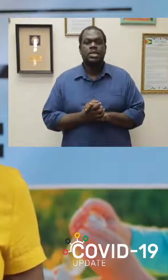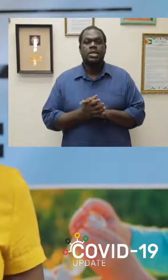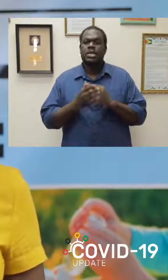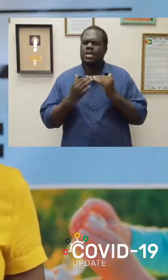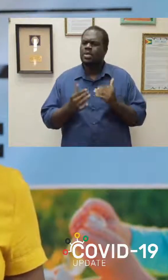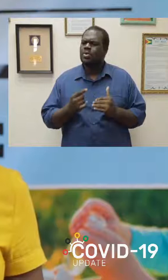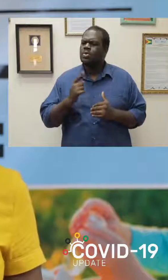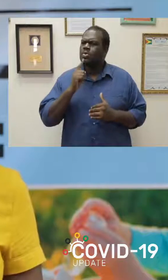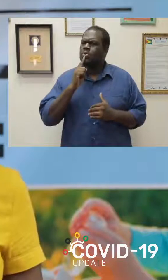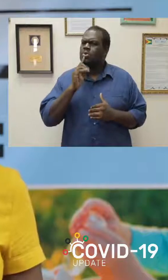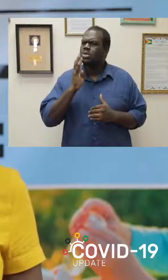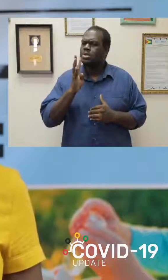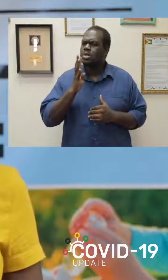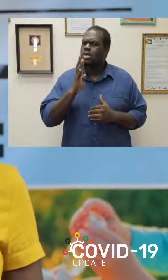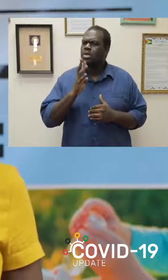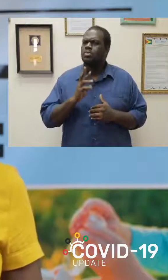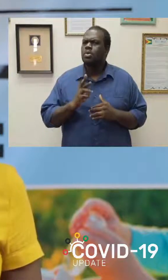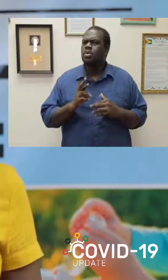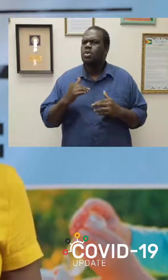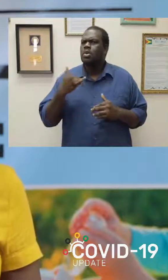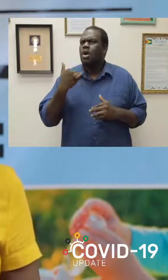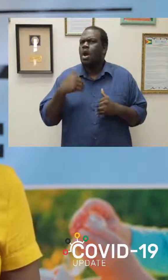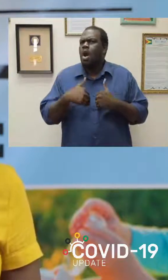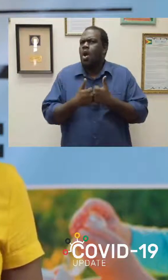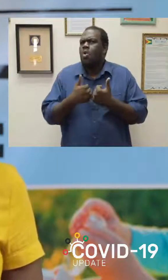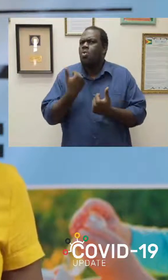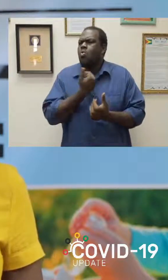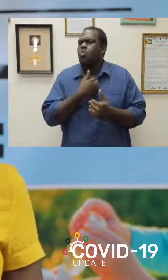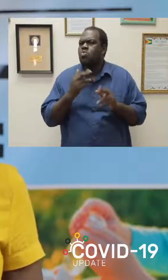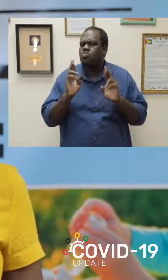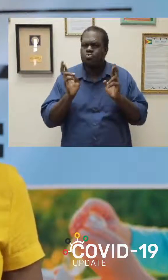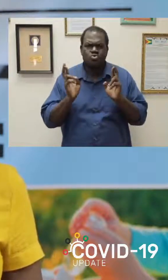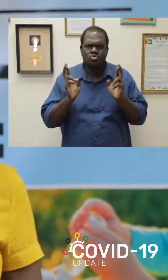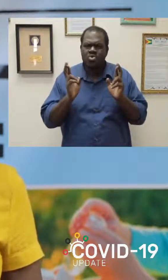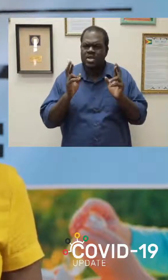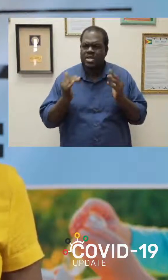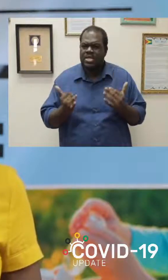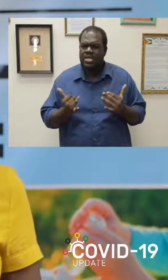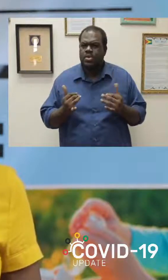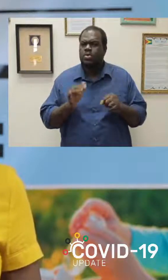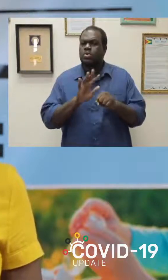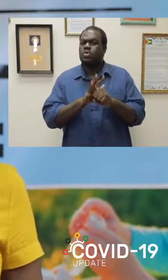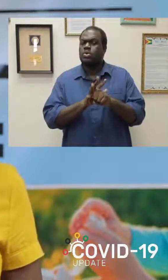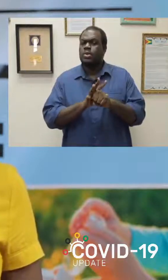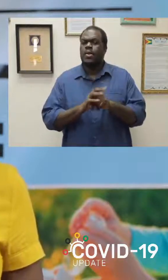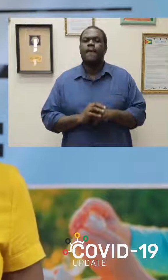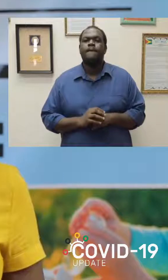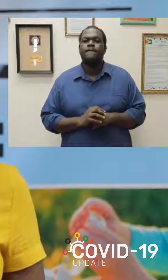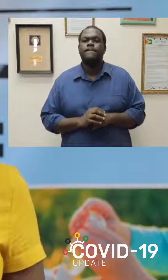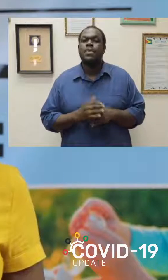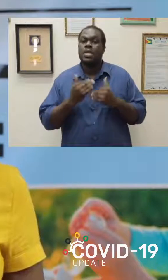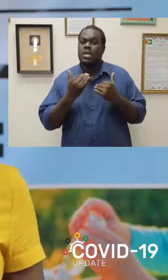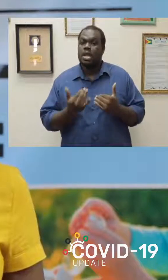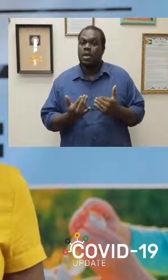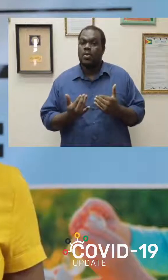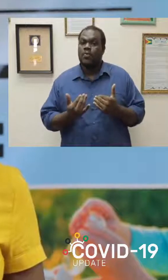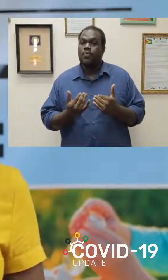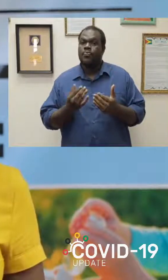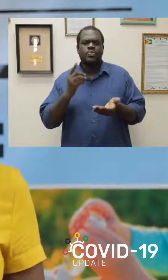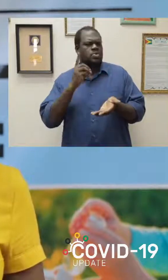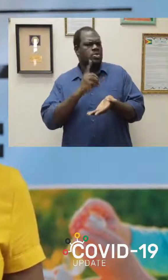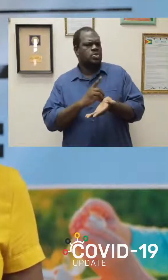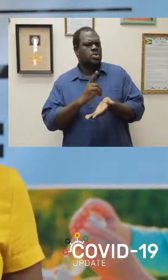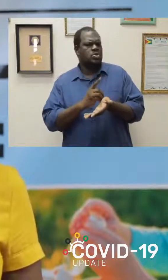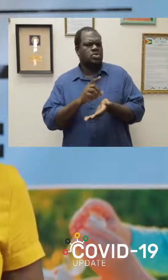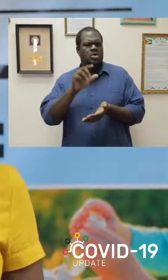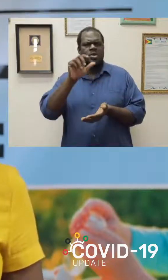to COVID-19. With us today is Dr. Afara Khan, Regional Health Officer, Region